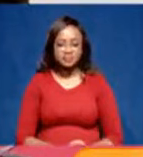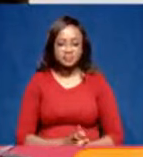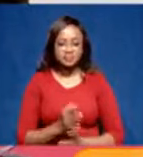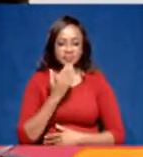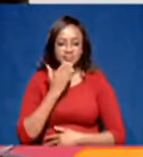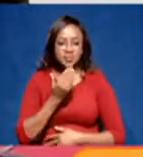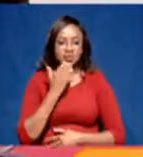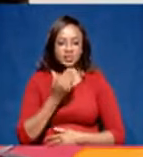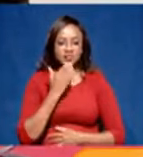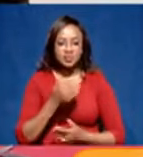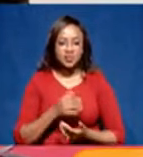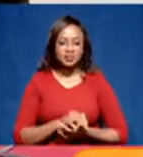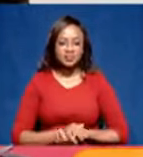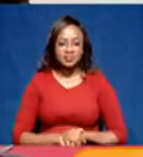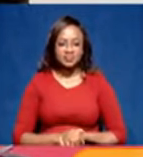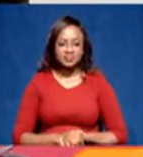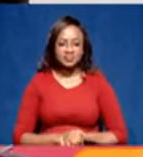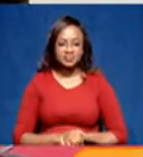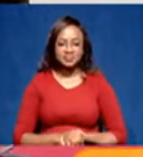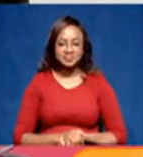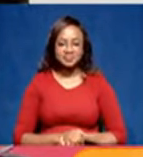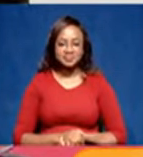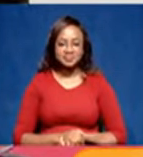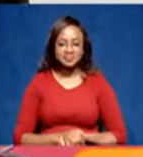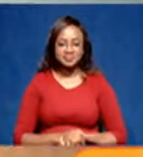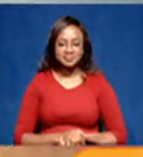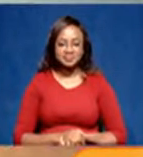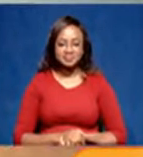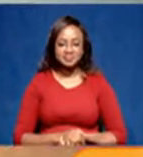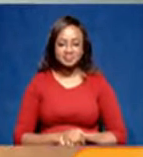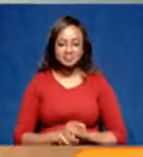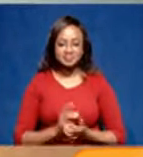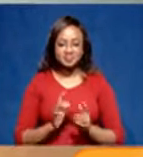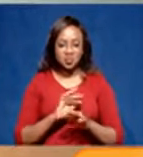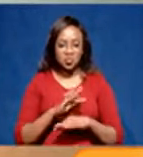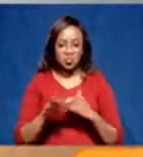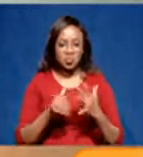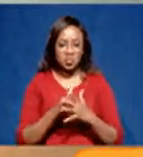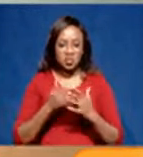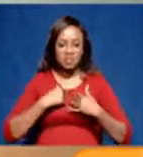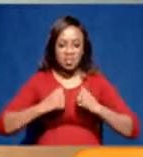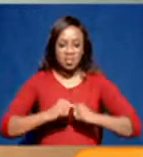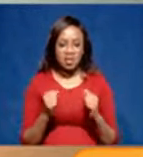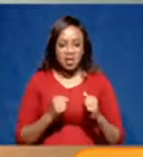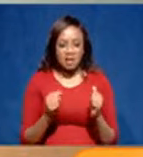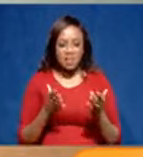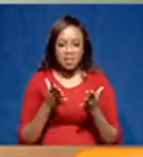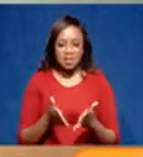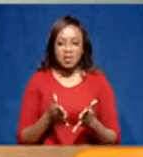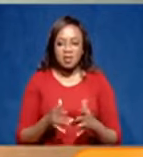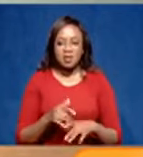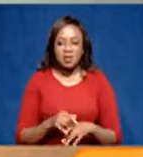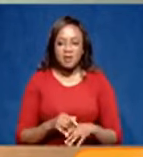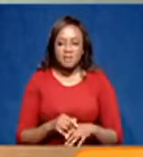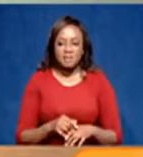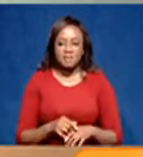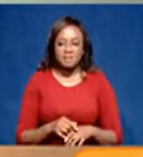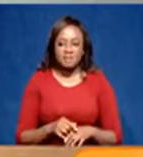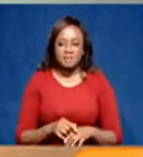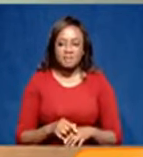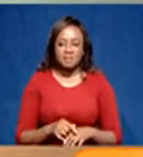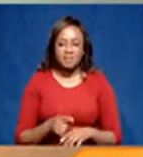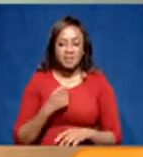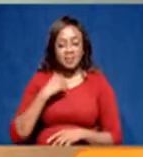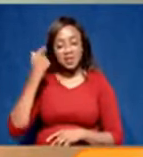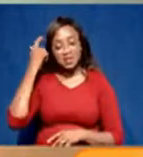and Linus and Sam. Happy to be here again this evening. At this rate, looks like I might just get on the